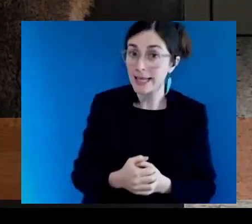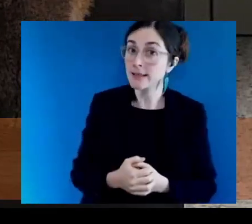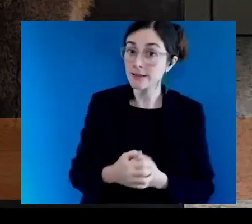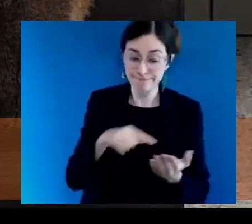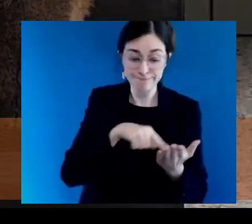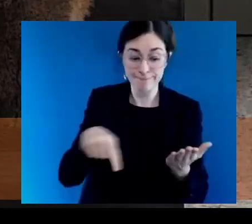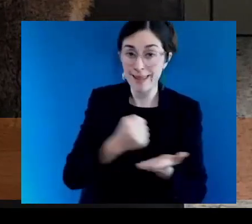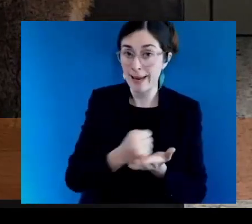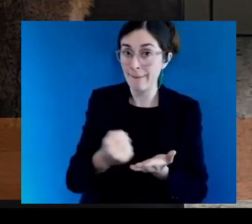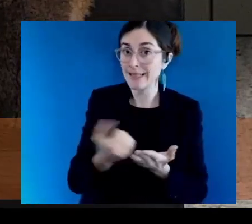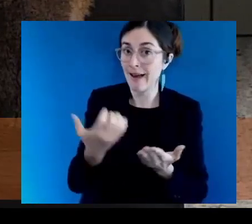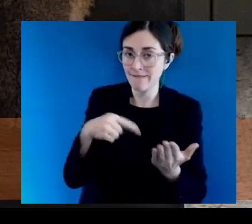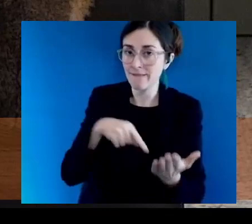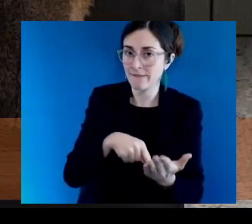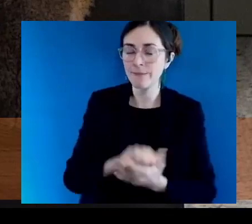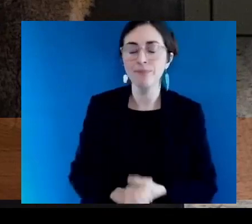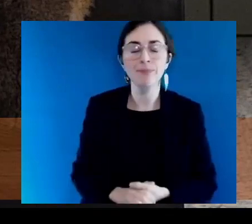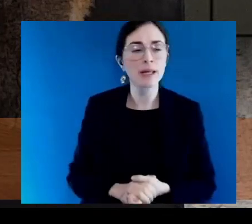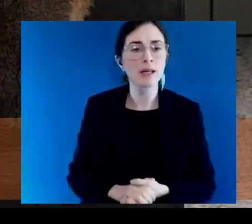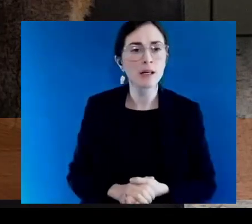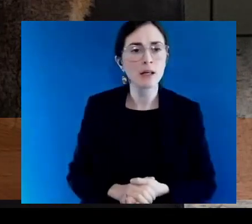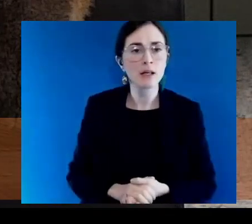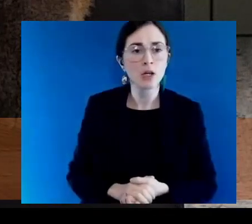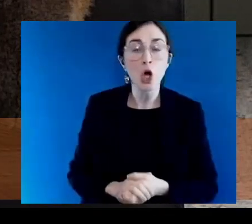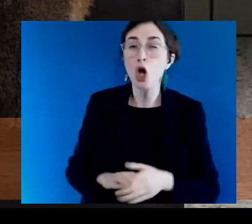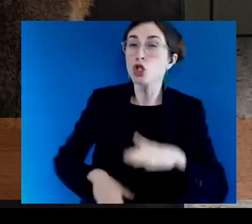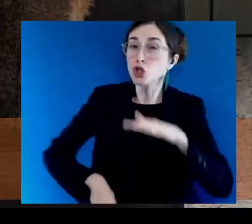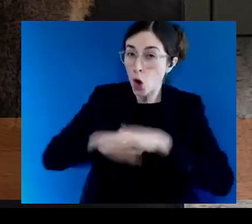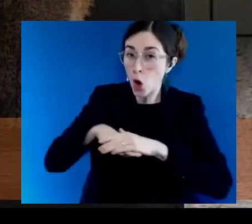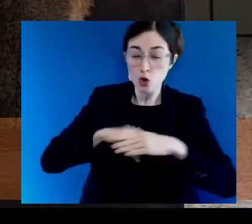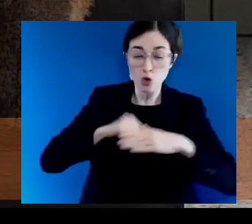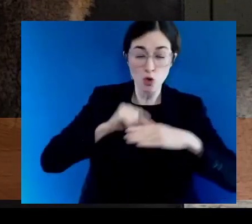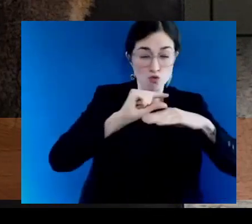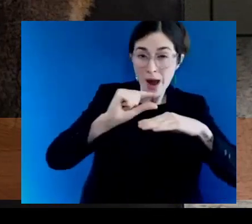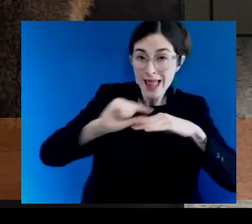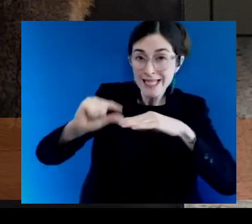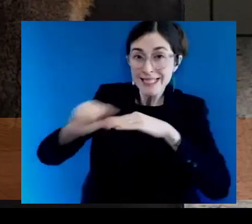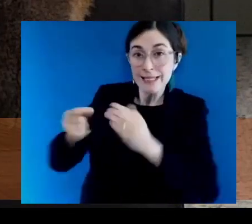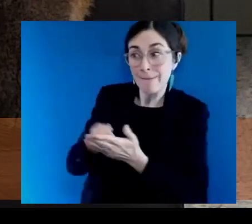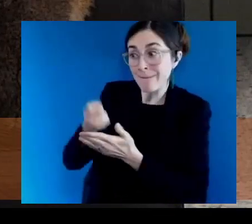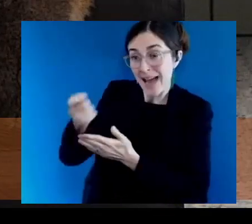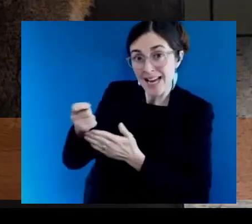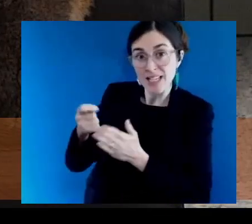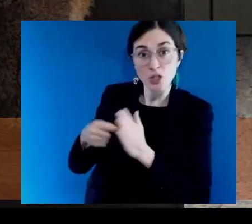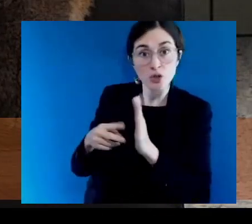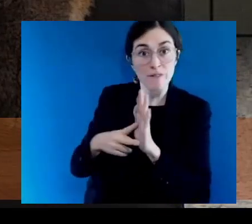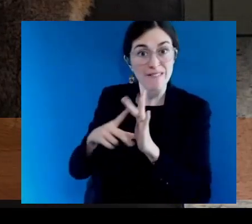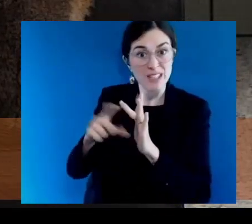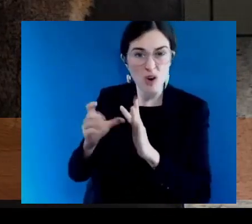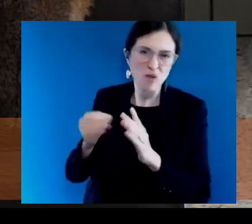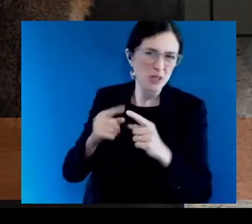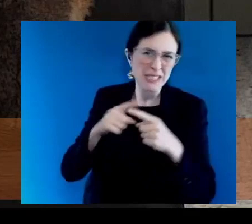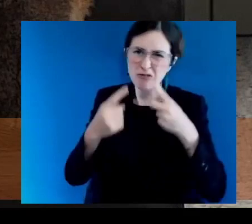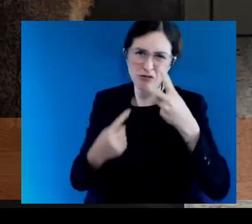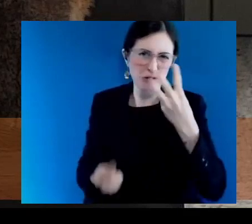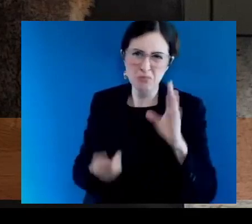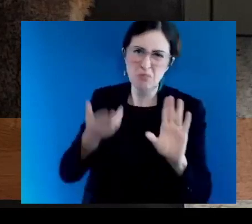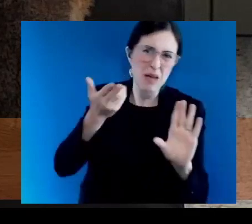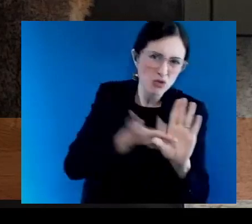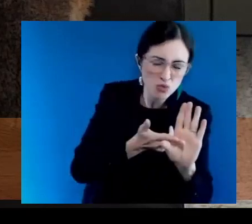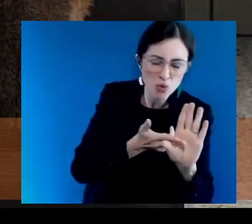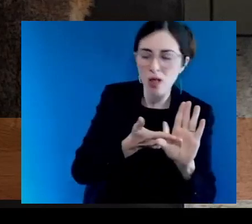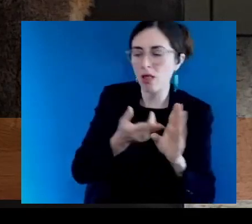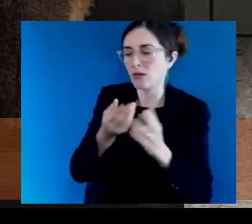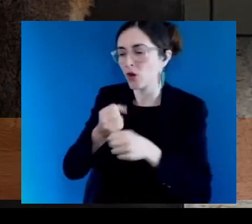So total royalties paid to the state for mineral, stone and petroleum resources since 2010. These are some